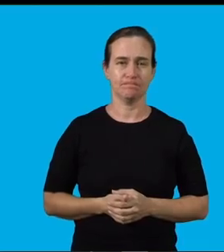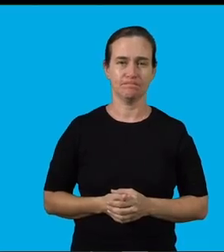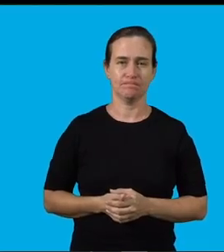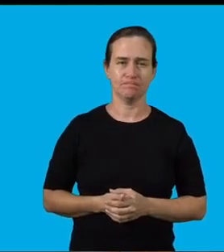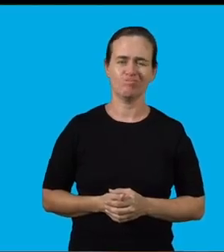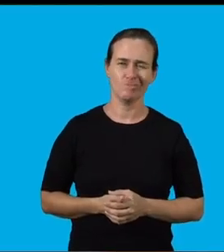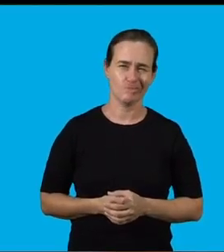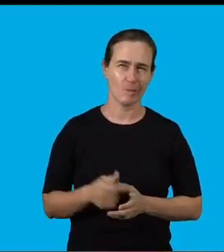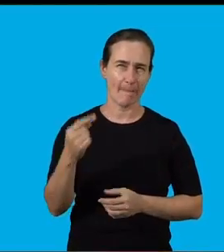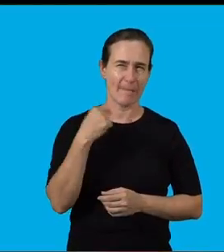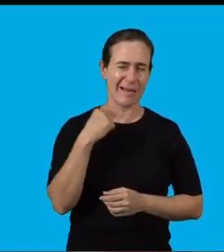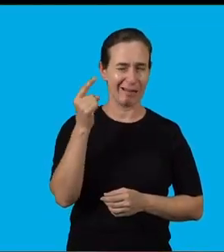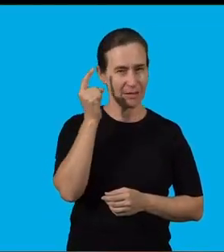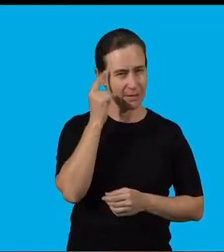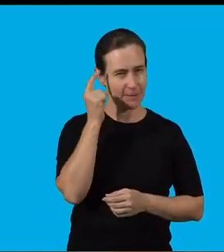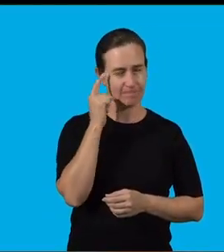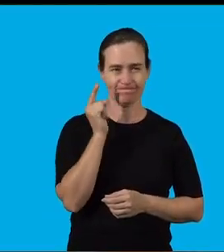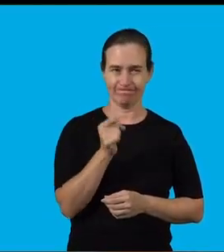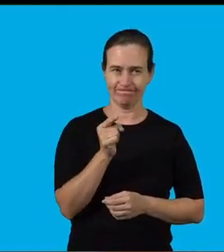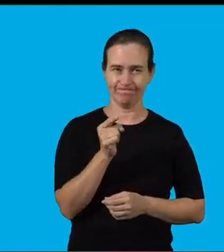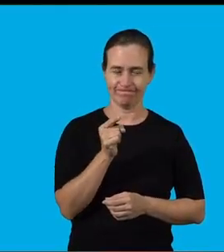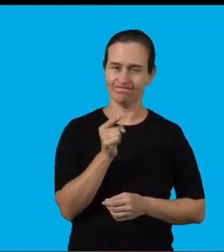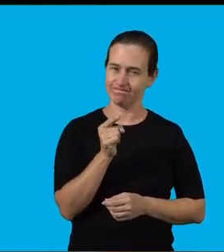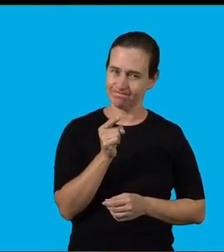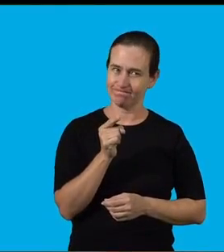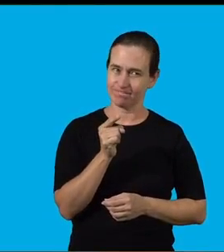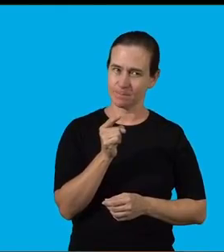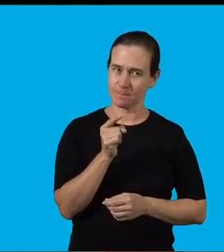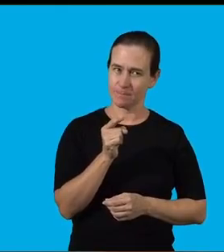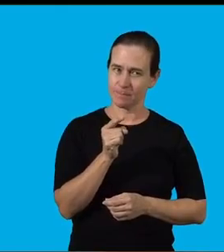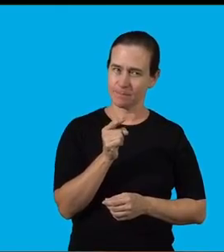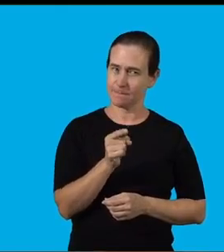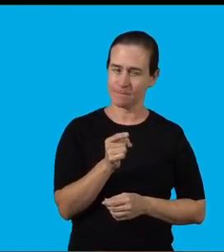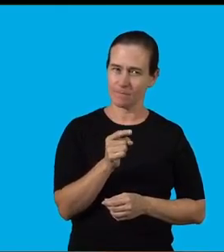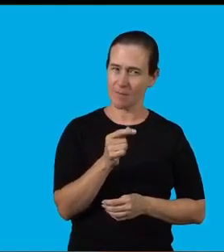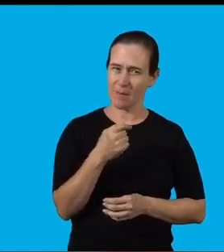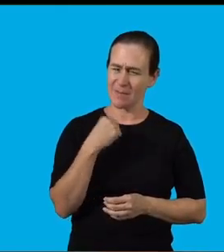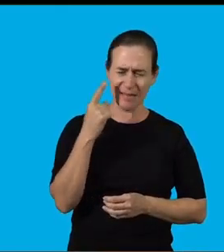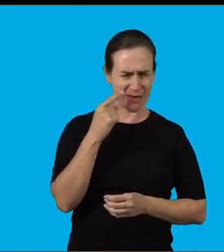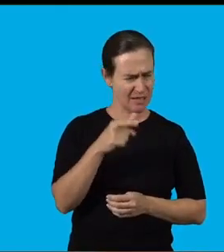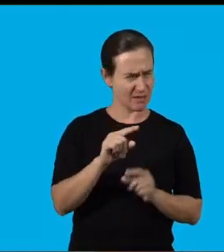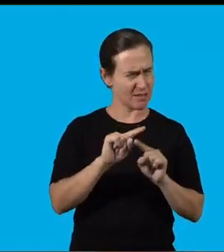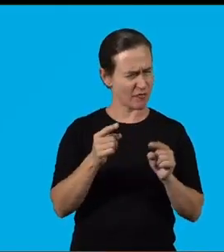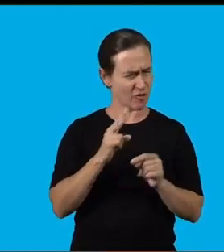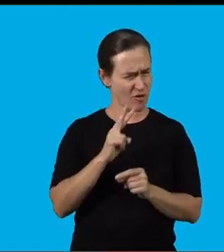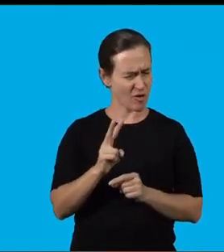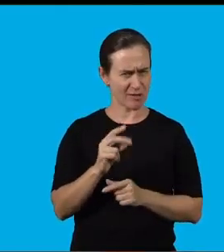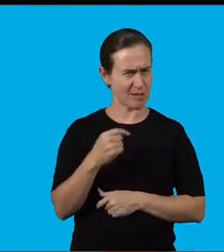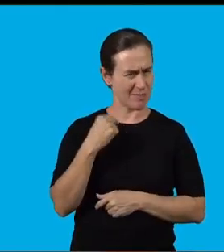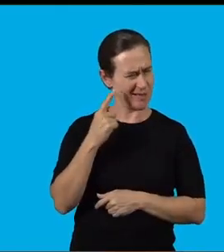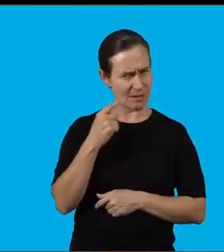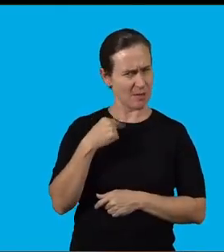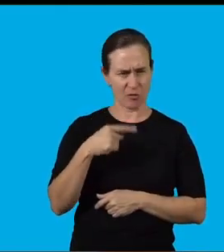Let's write that down. I have a sneaky feeling that this is supposed to be a different answer. So we're going to